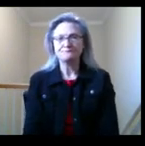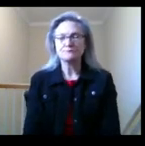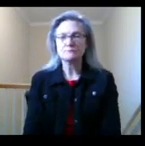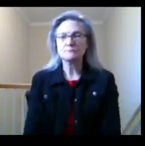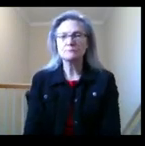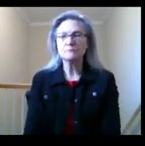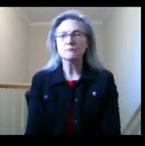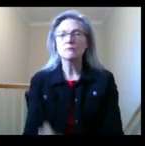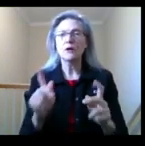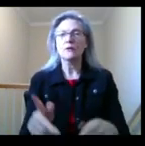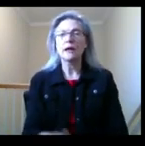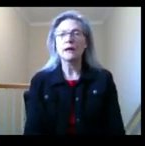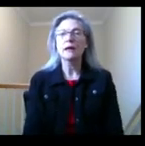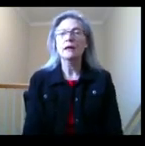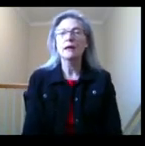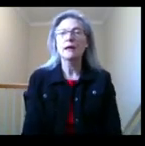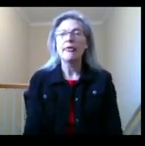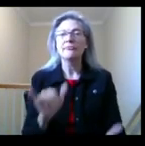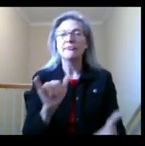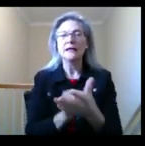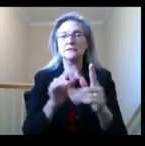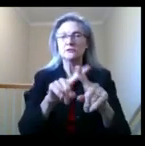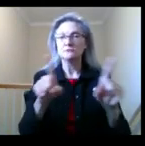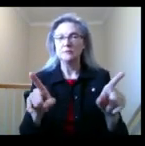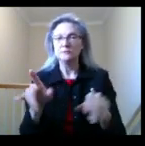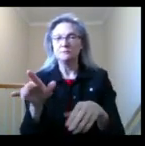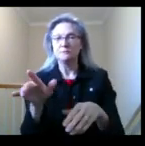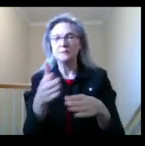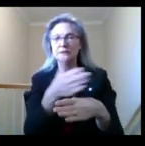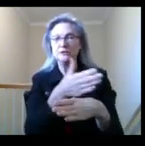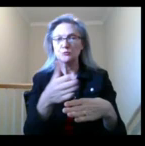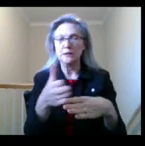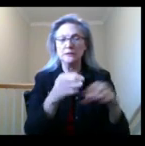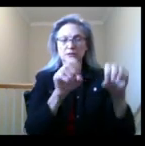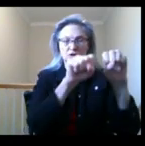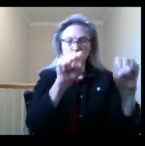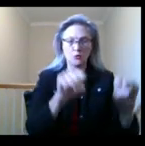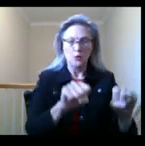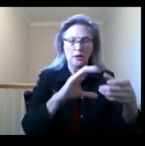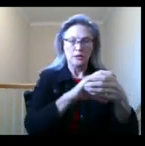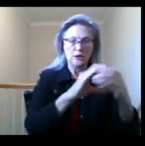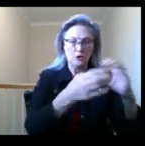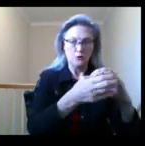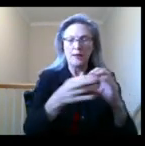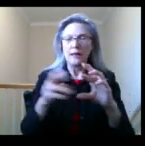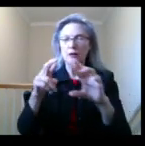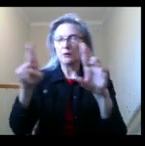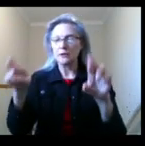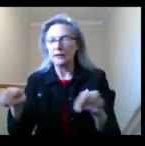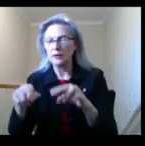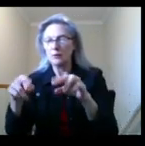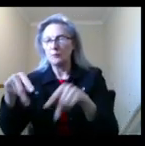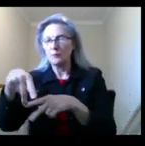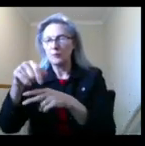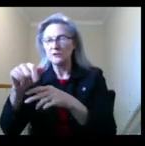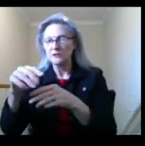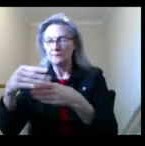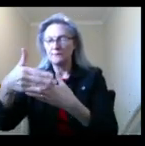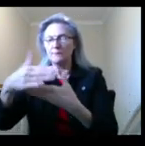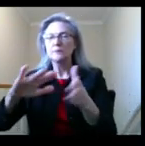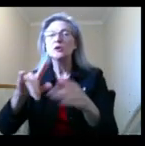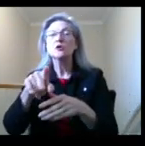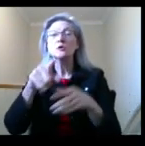Okay? So that's the difference between the 2. What you are going to do today is you are going to choose